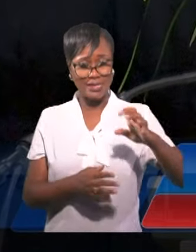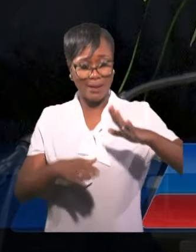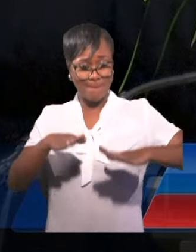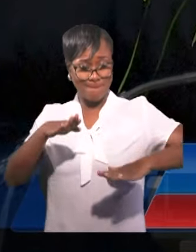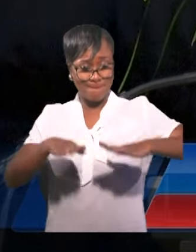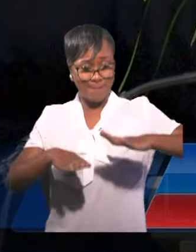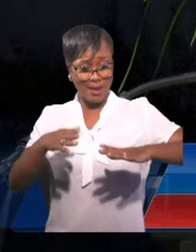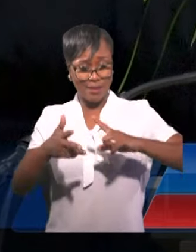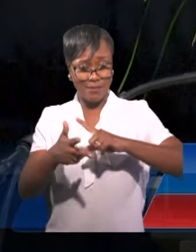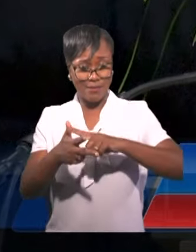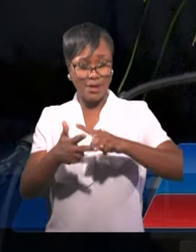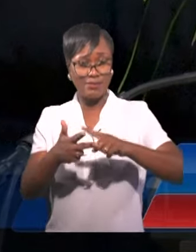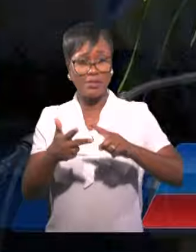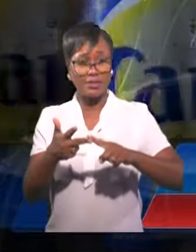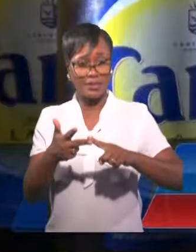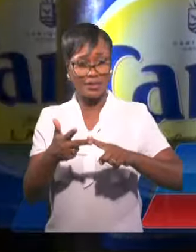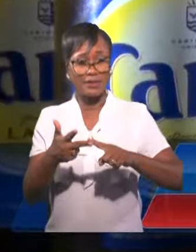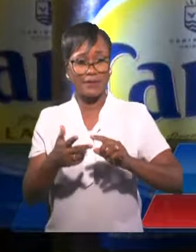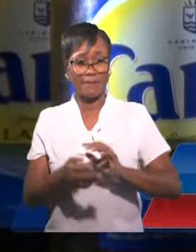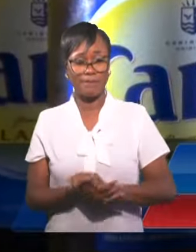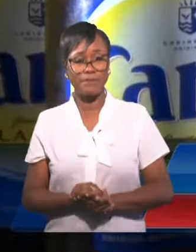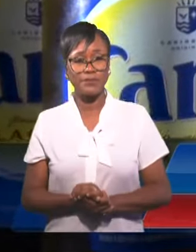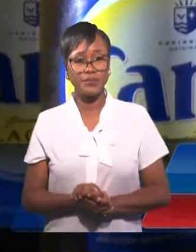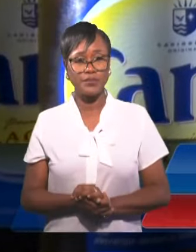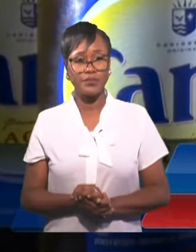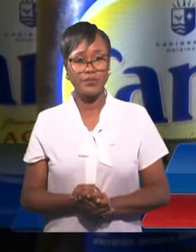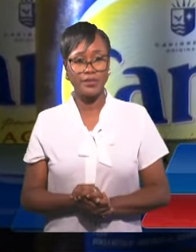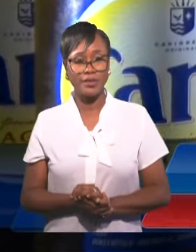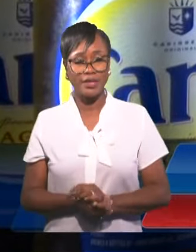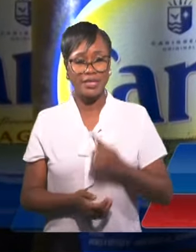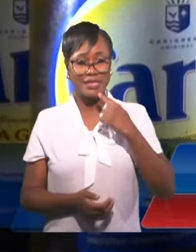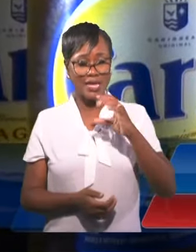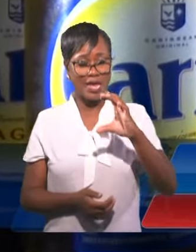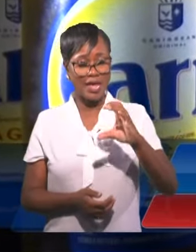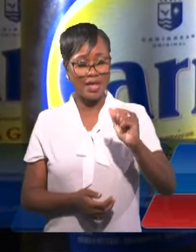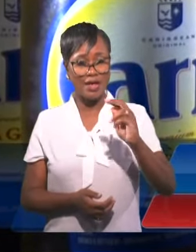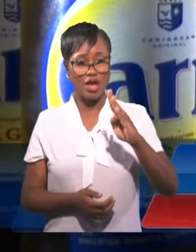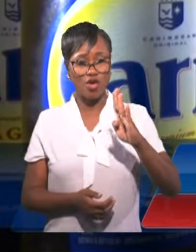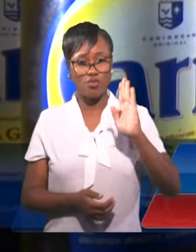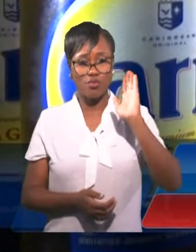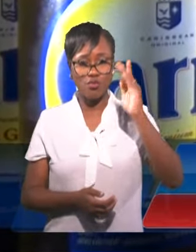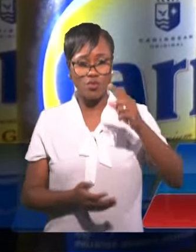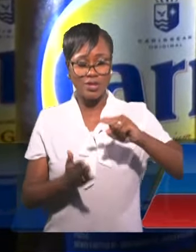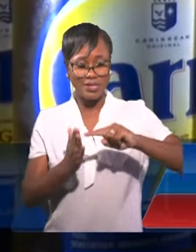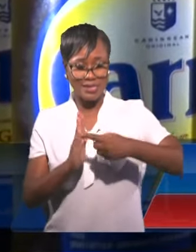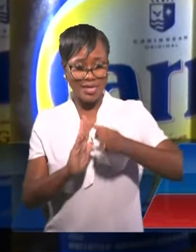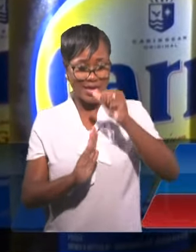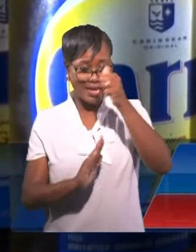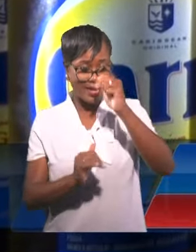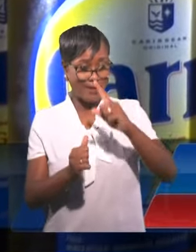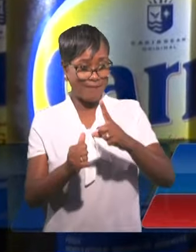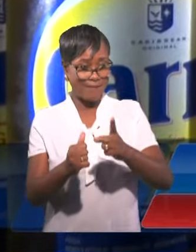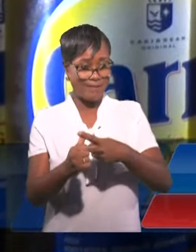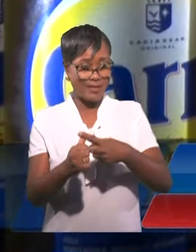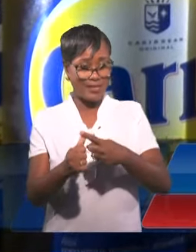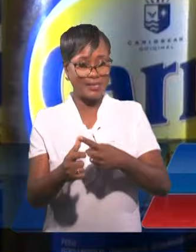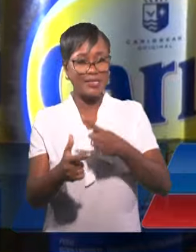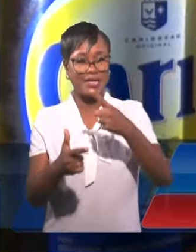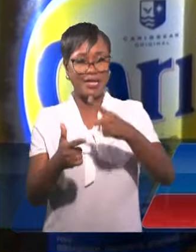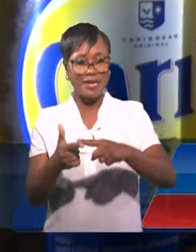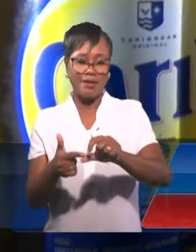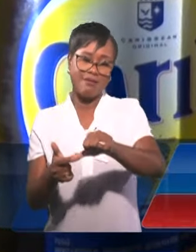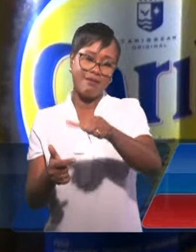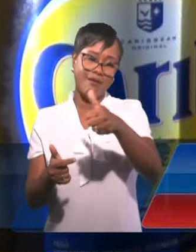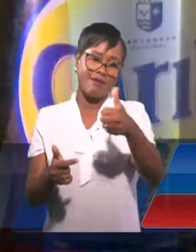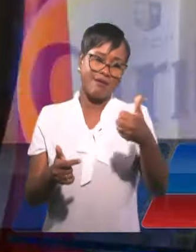we complement the licensed brew agreement. Mr. Sapka said Carib would test the waters in Uttar Pradesh first before venturing into